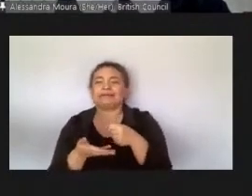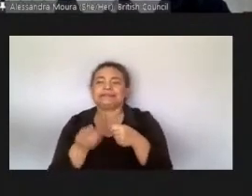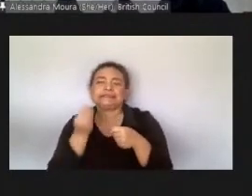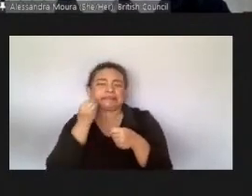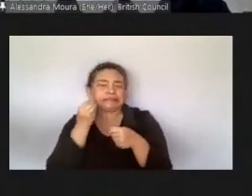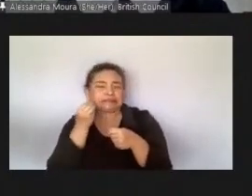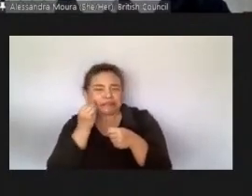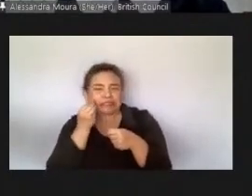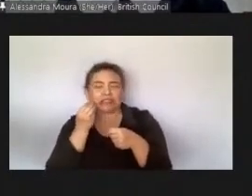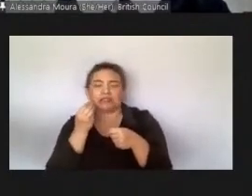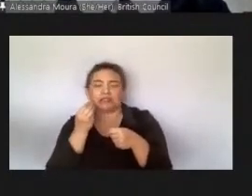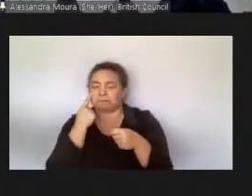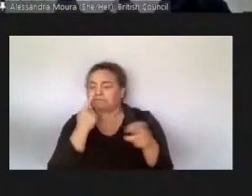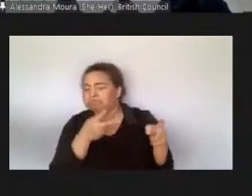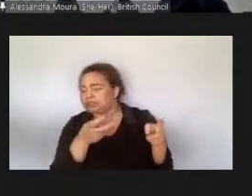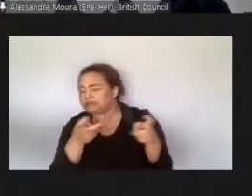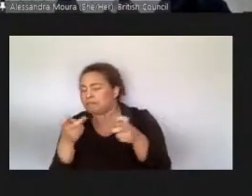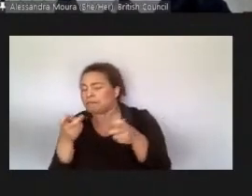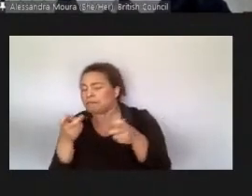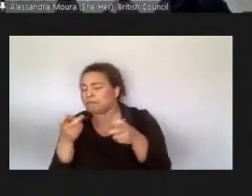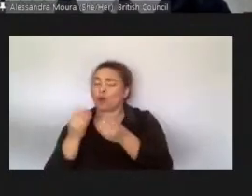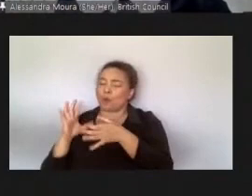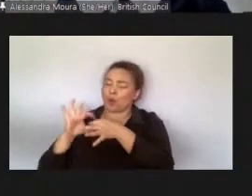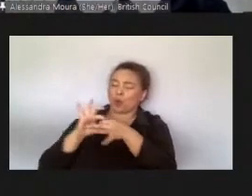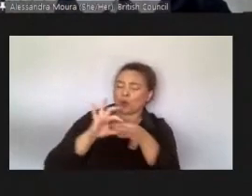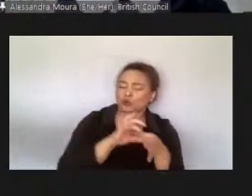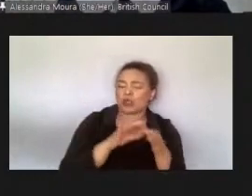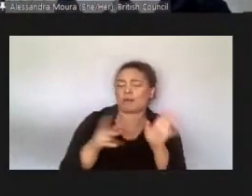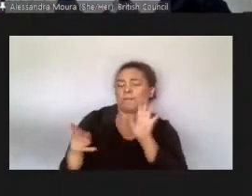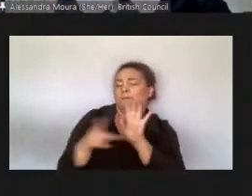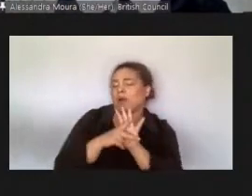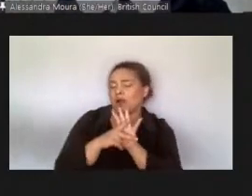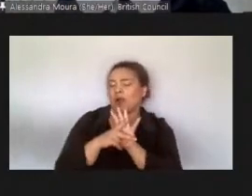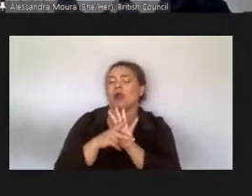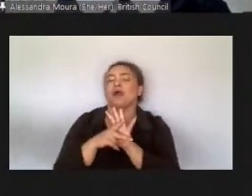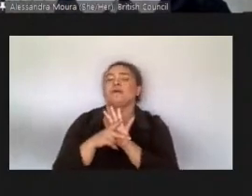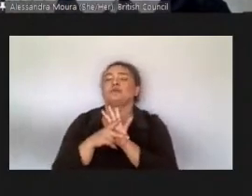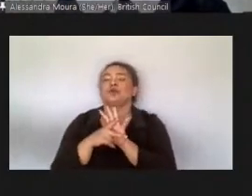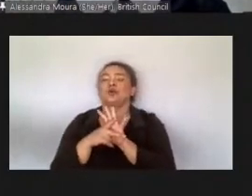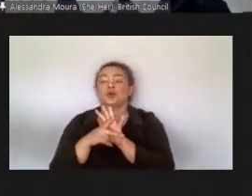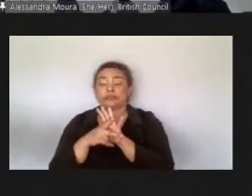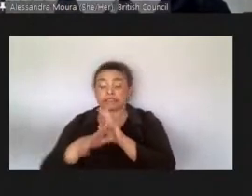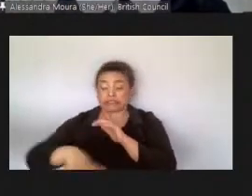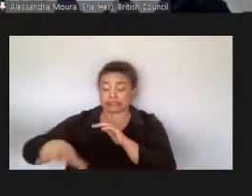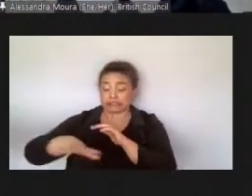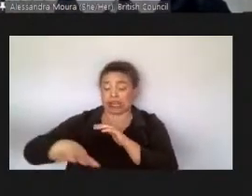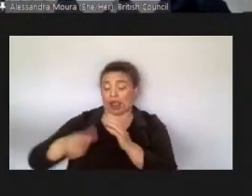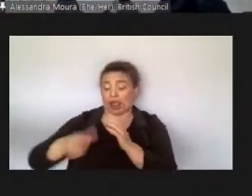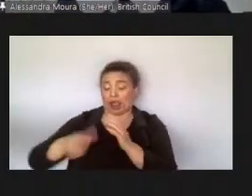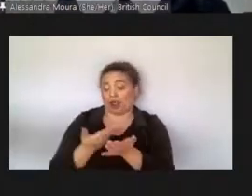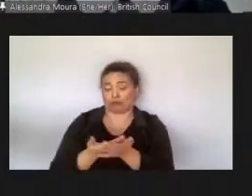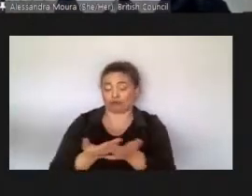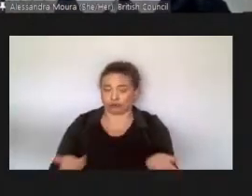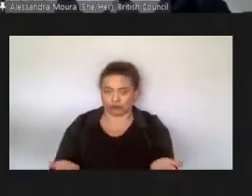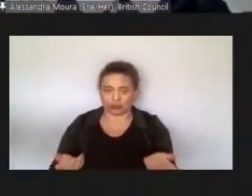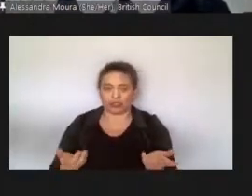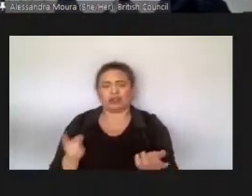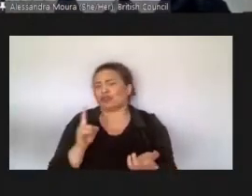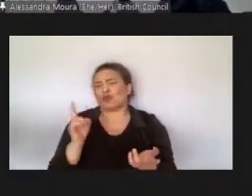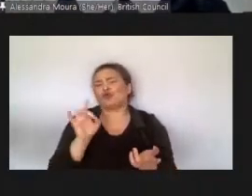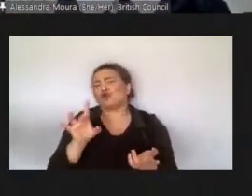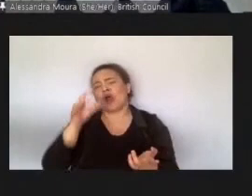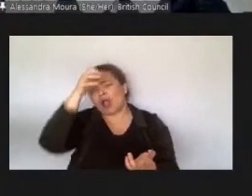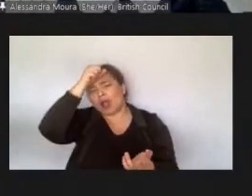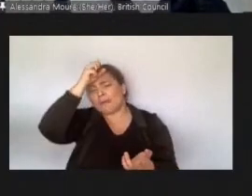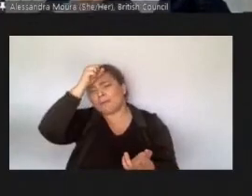is needed really. You need to not just do the course and learn about things theoretically, but try and apply whatever your learning is to the